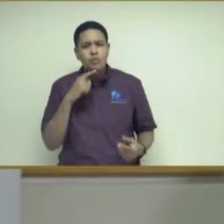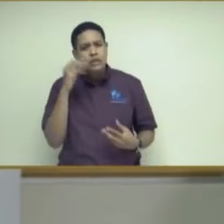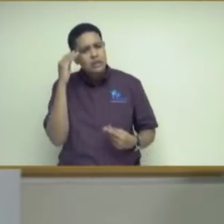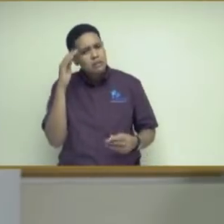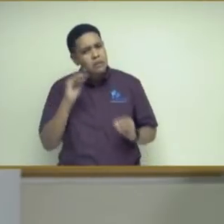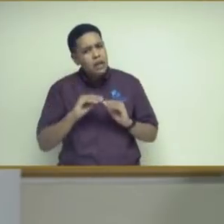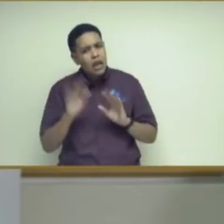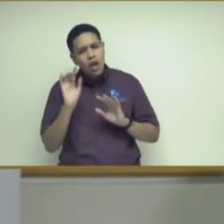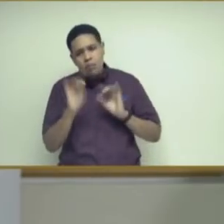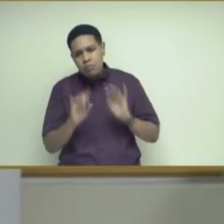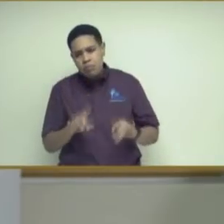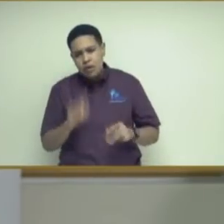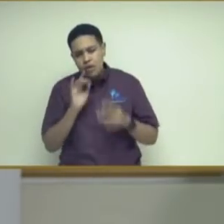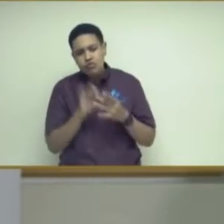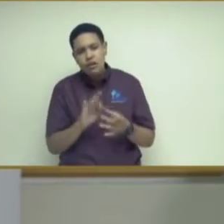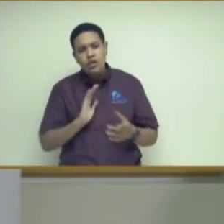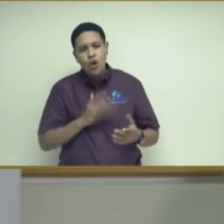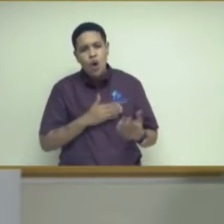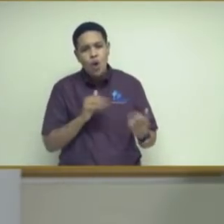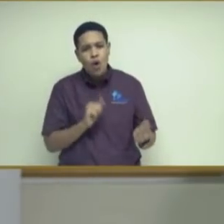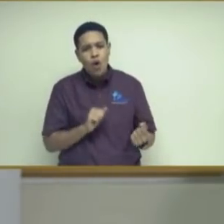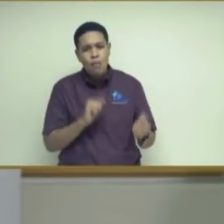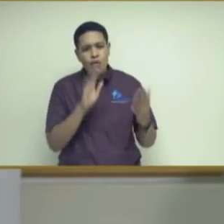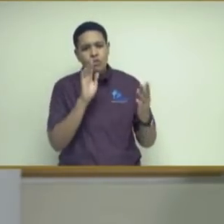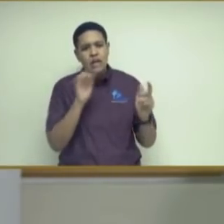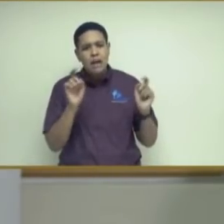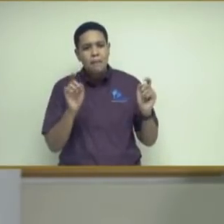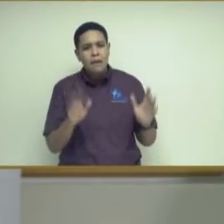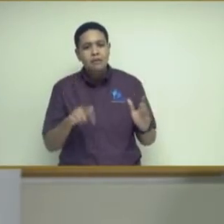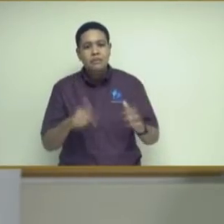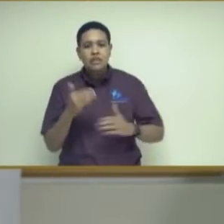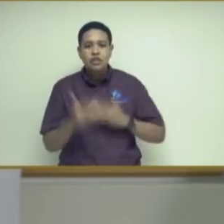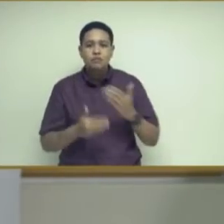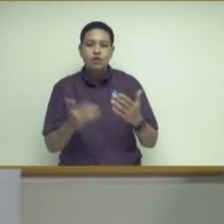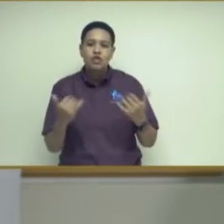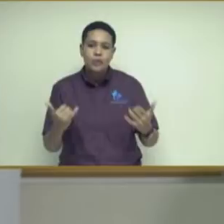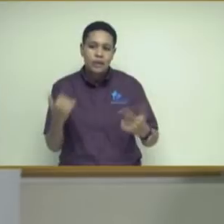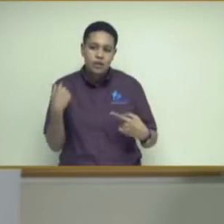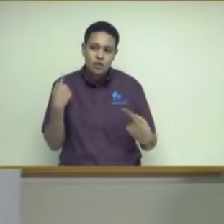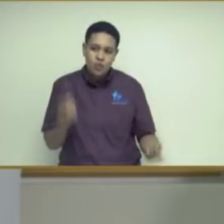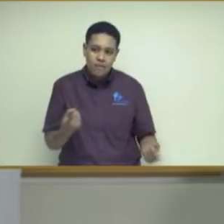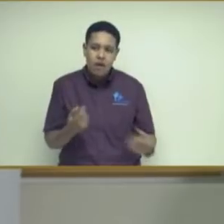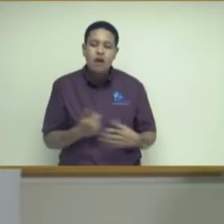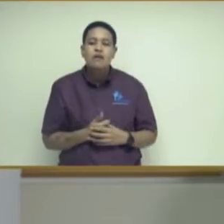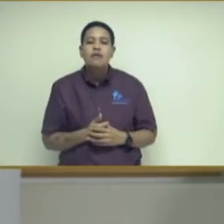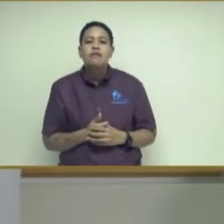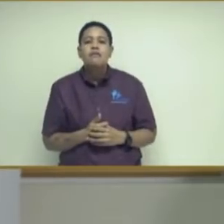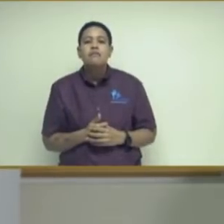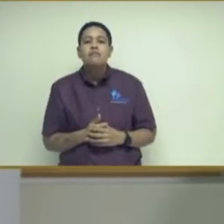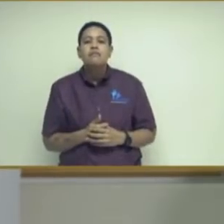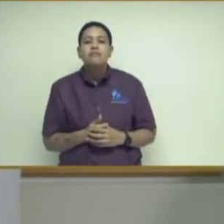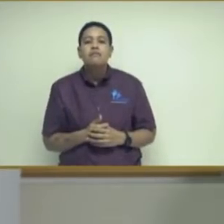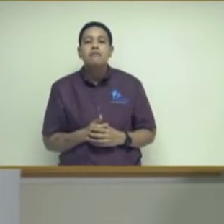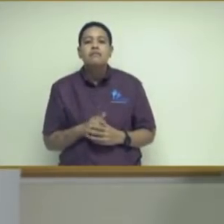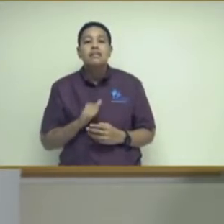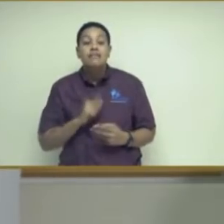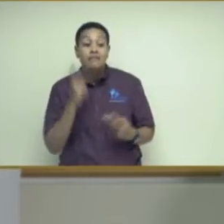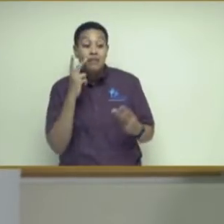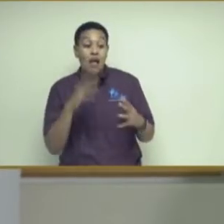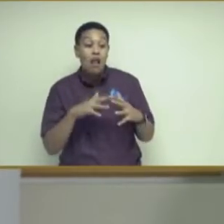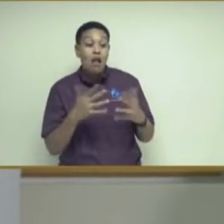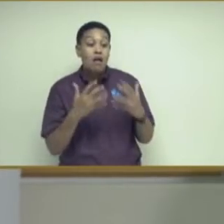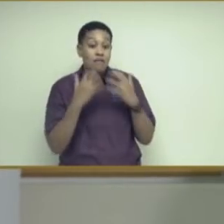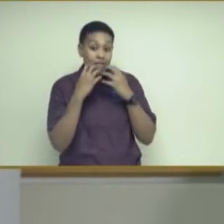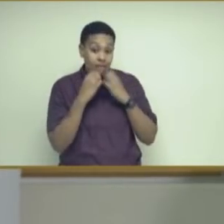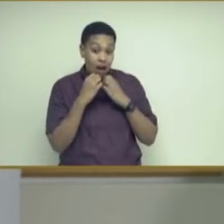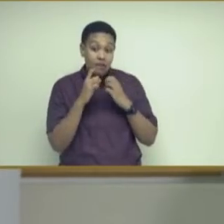transparent in terms of our approach and the management of this process to date. And I see a lot of value in